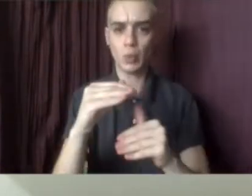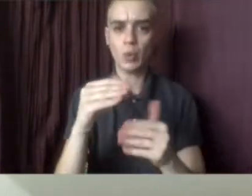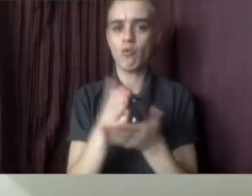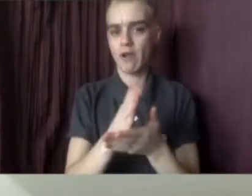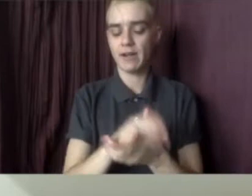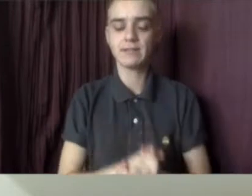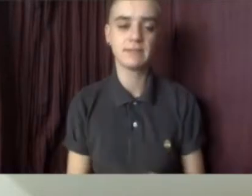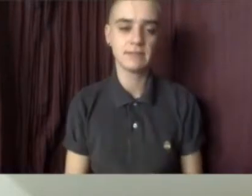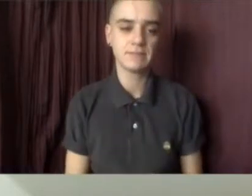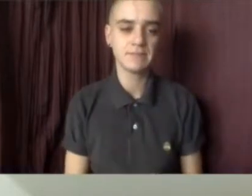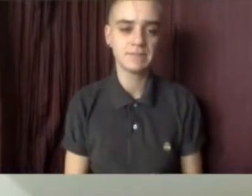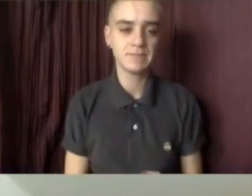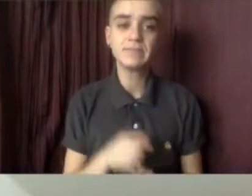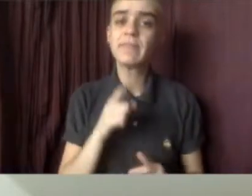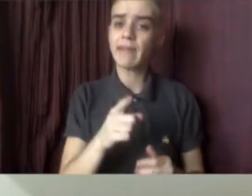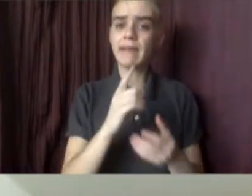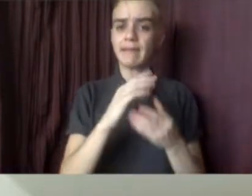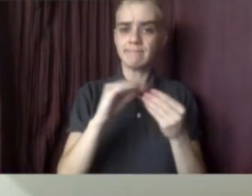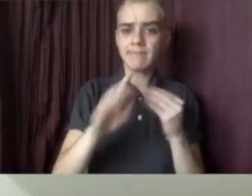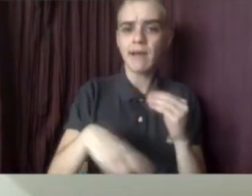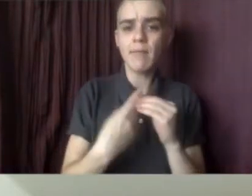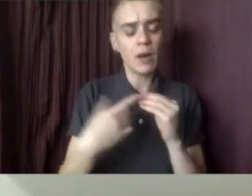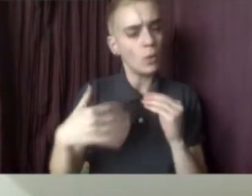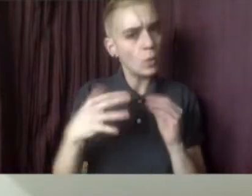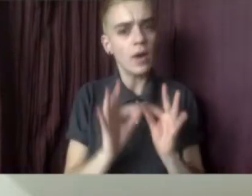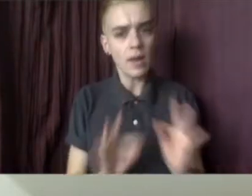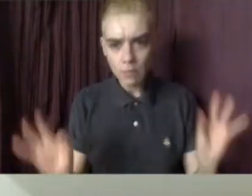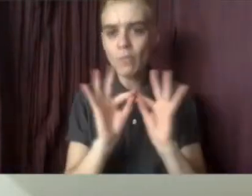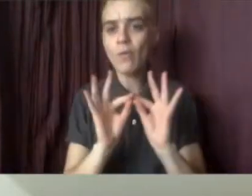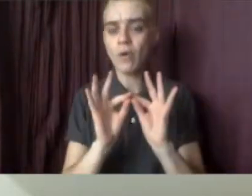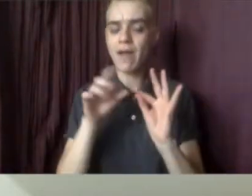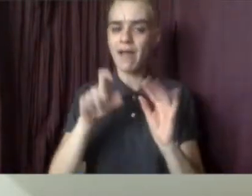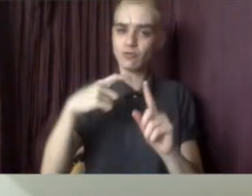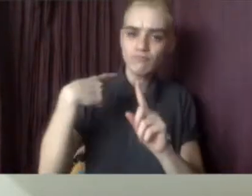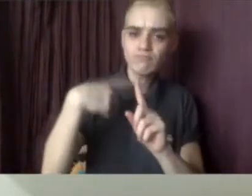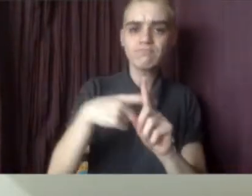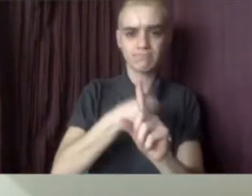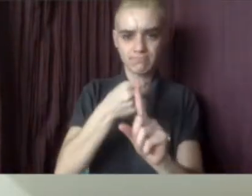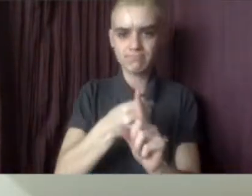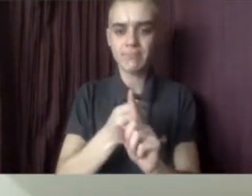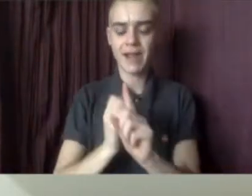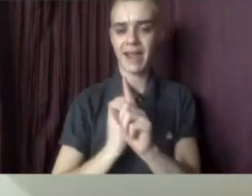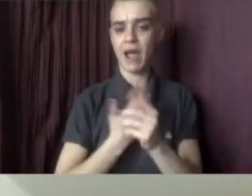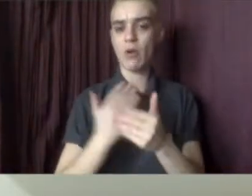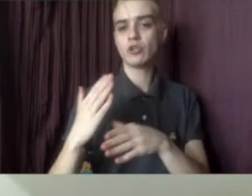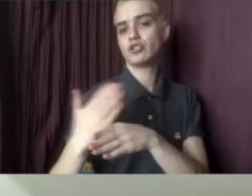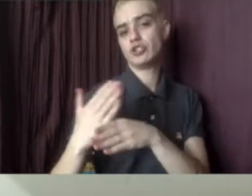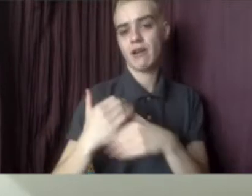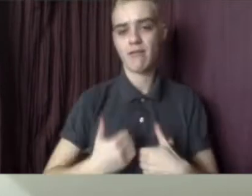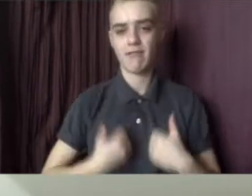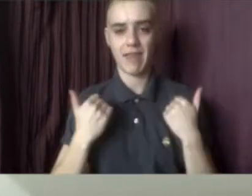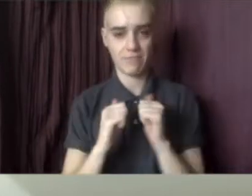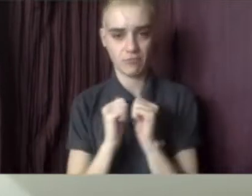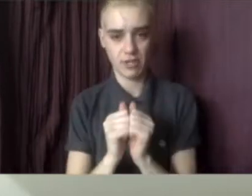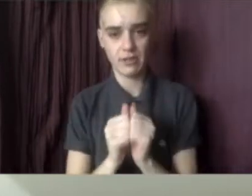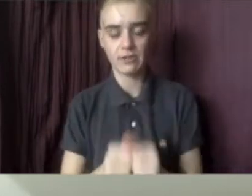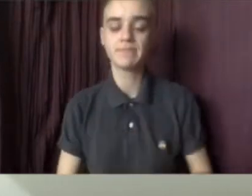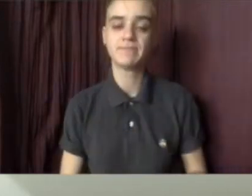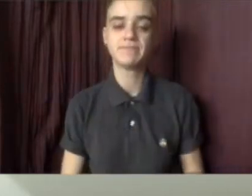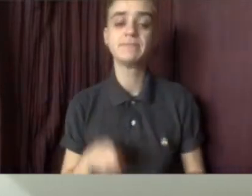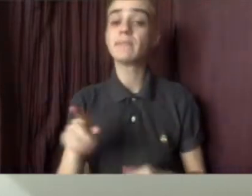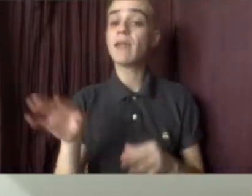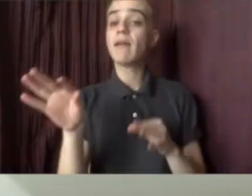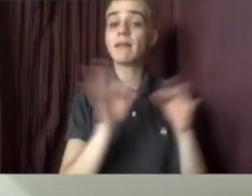our faith as Christians. I was fortunate to lead the Episcopal Church's Vote Faithfully engagement through